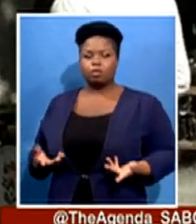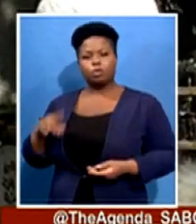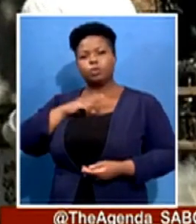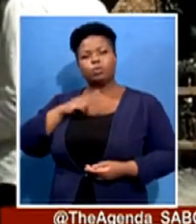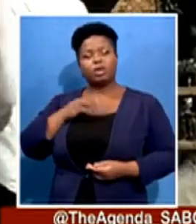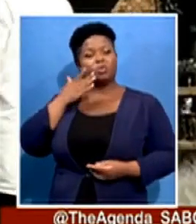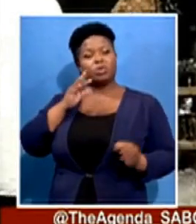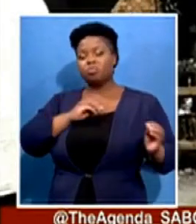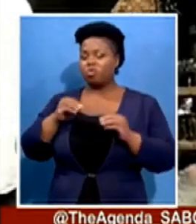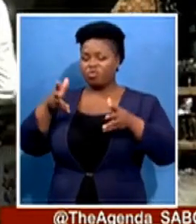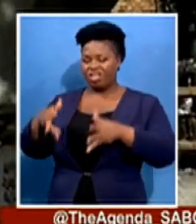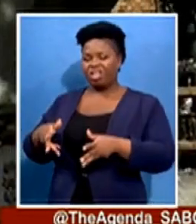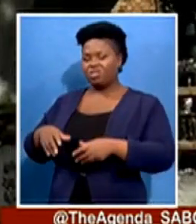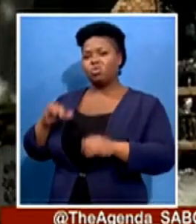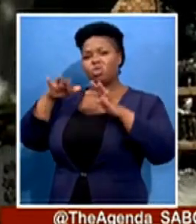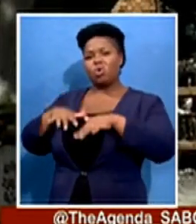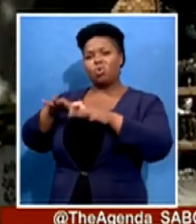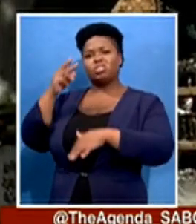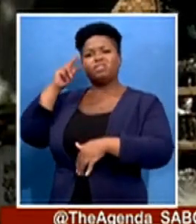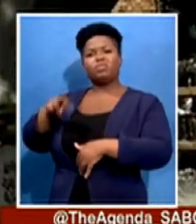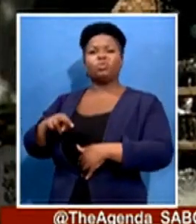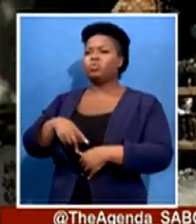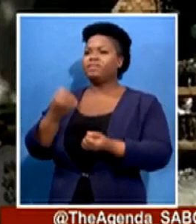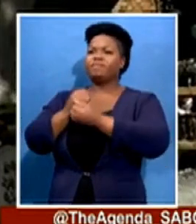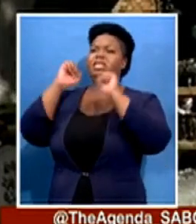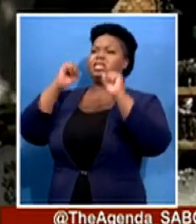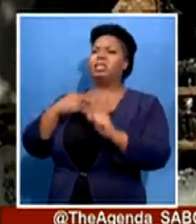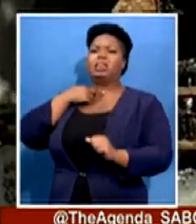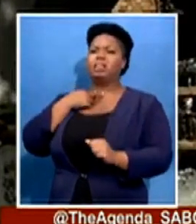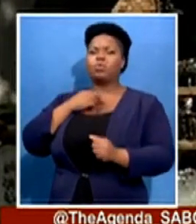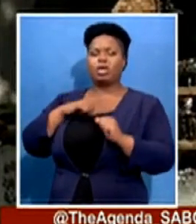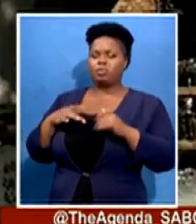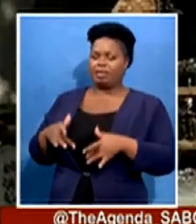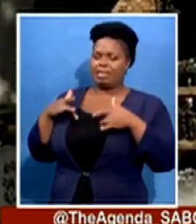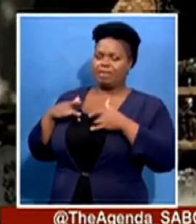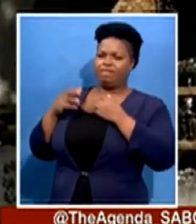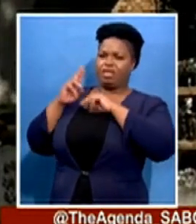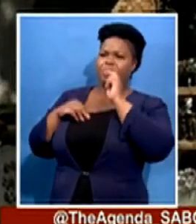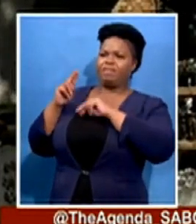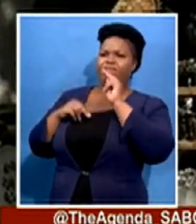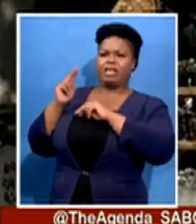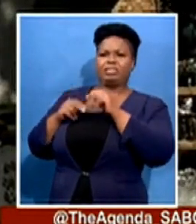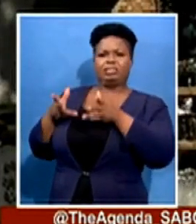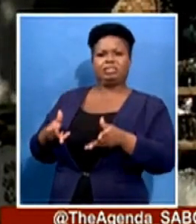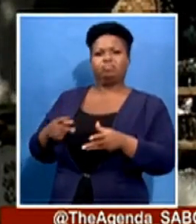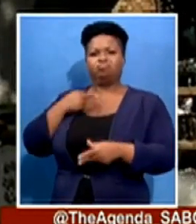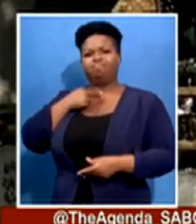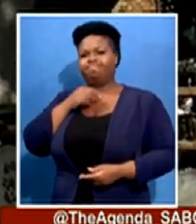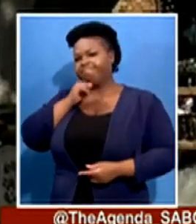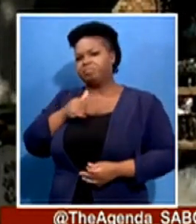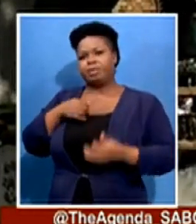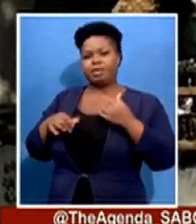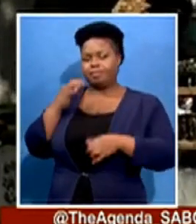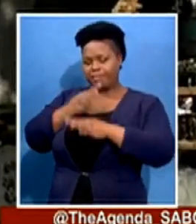You were forced to be moved into a flat and we stayed in the middle. And my dad's brother still stayed at the municipal cottages, and